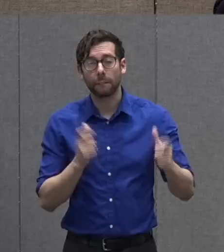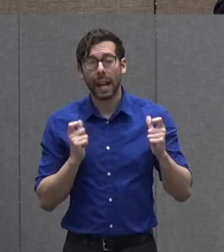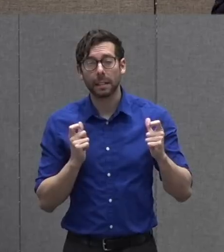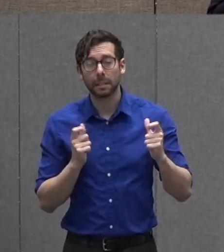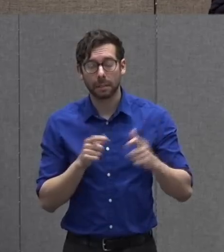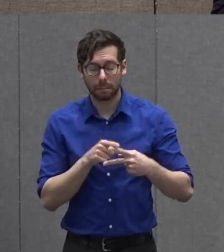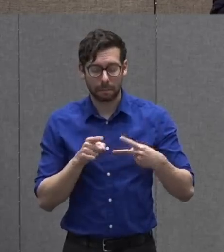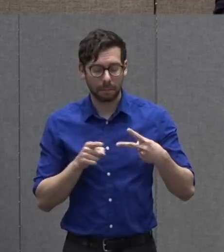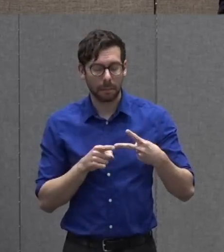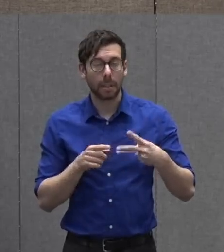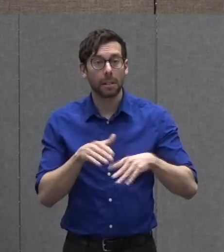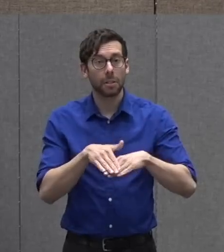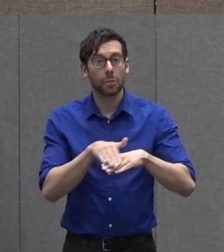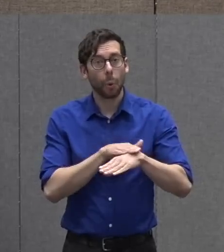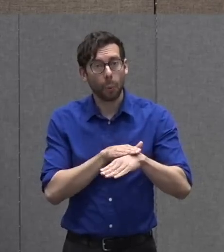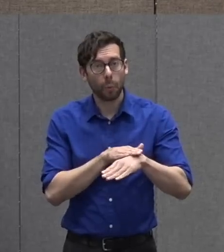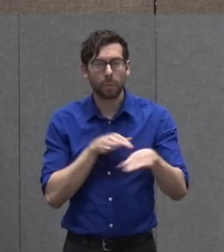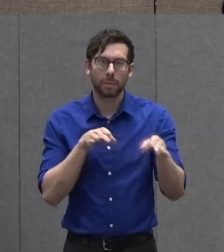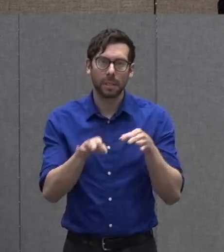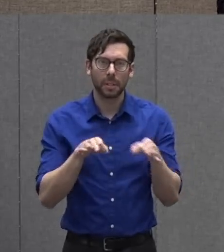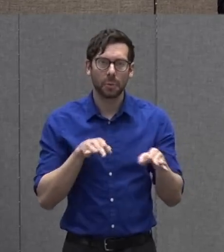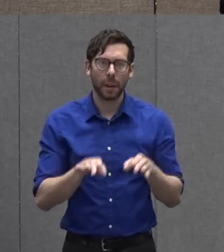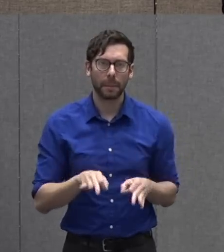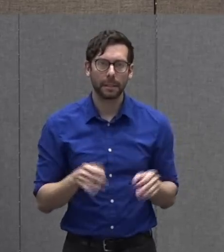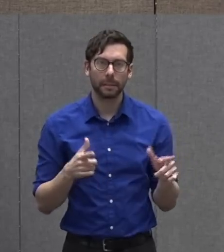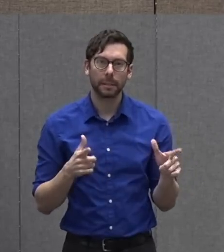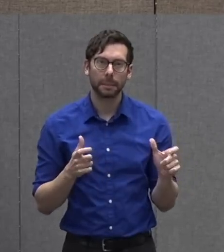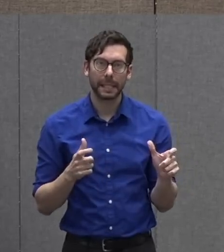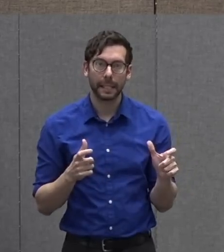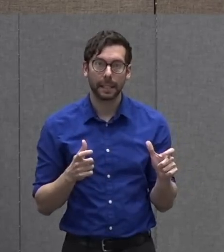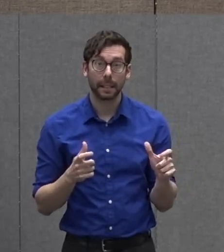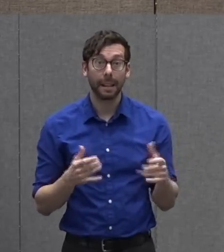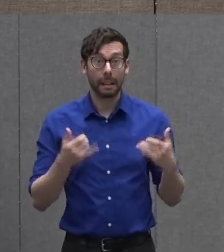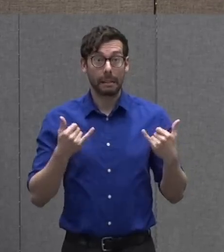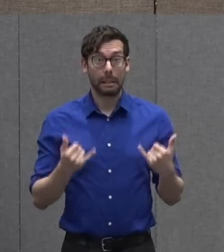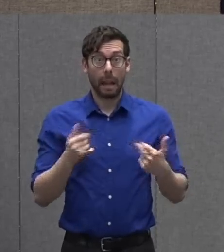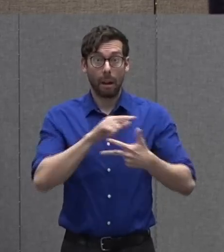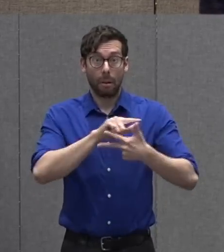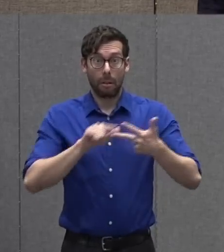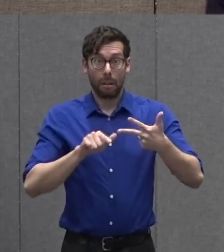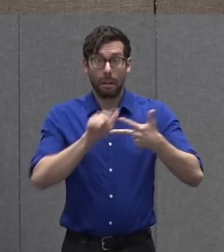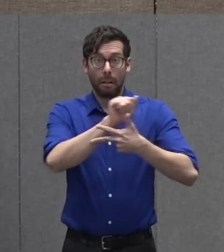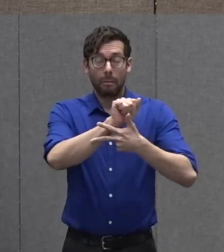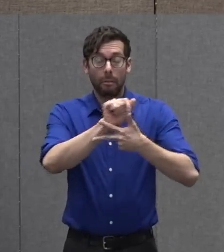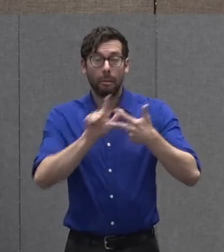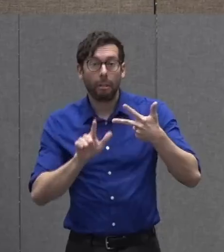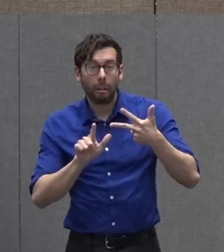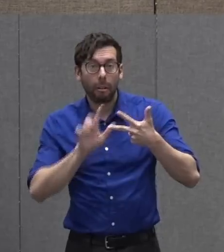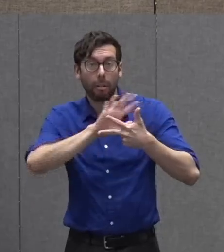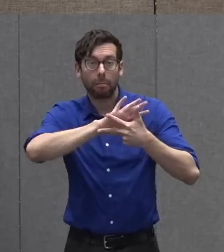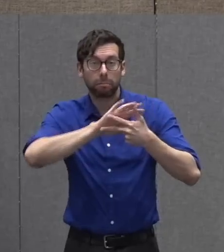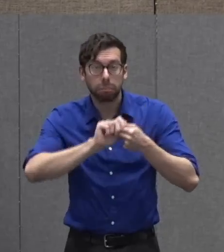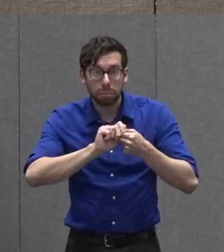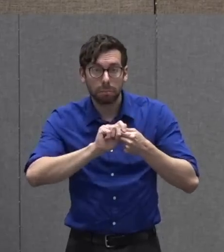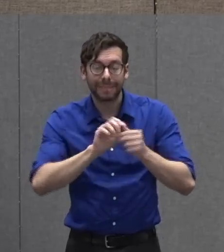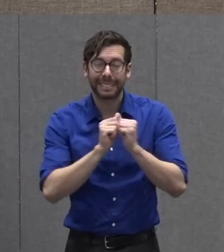And then we want to think about maybe all these things together. So what kind of a